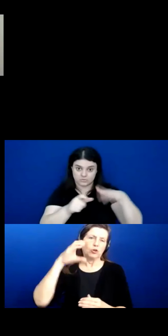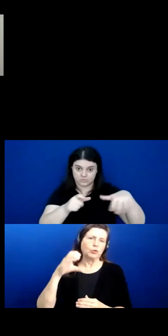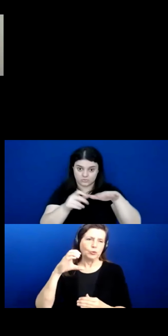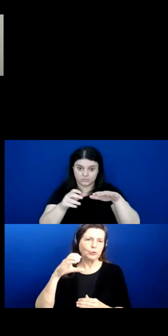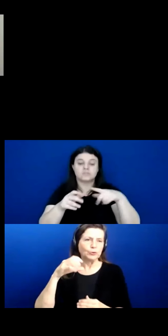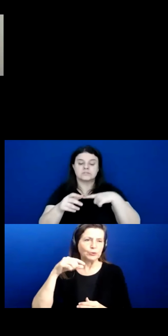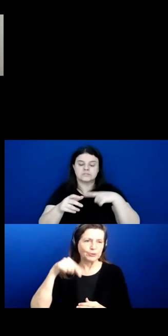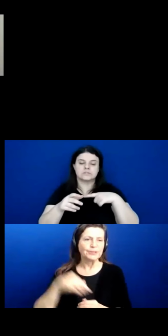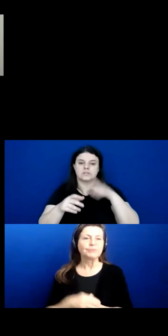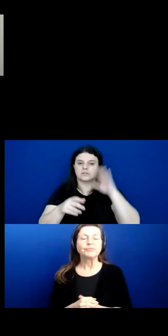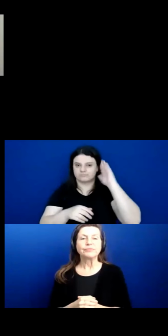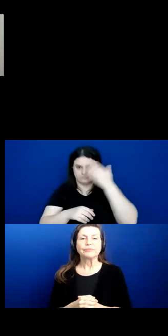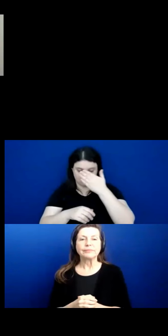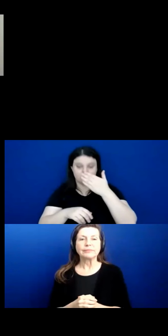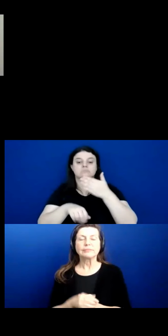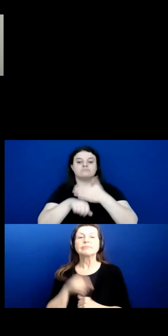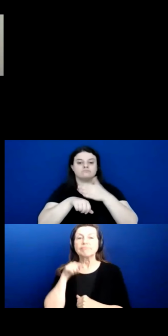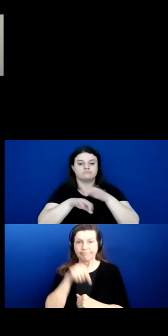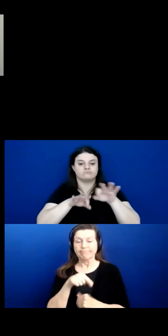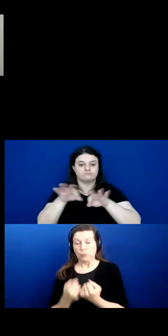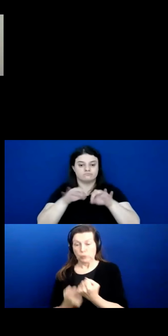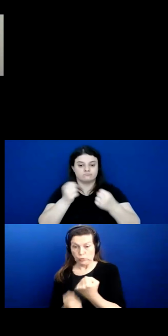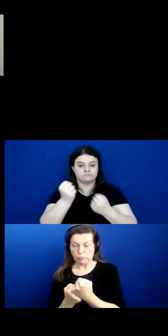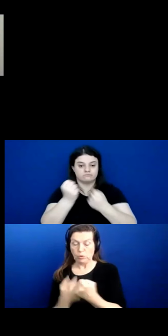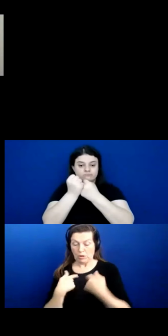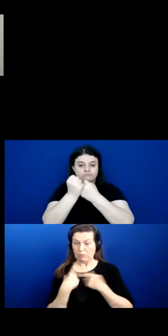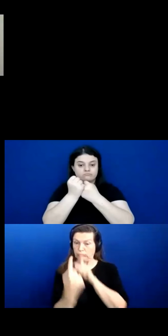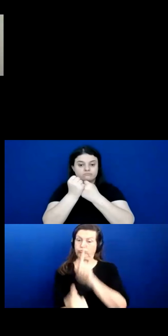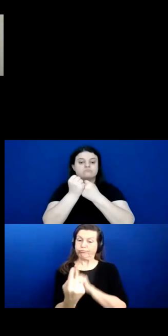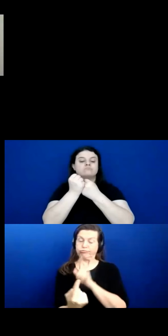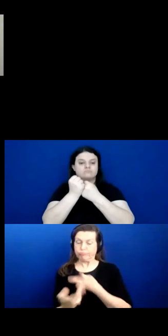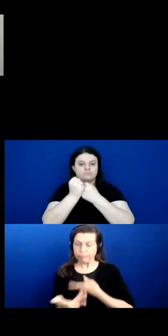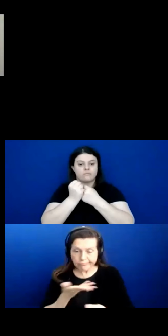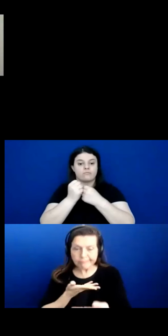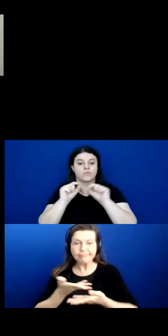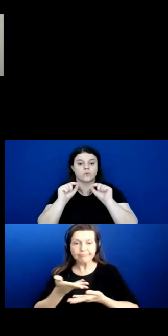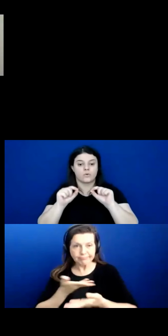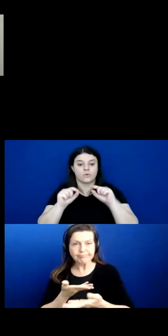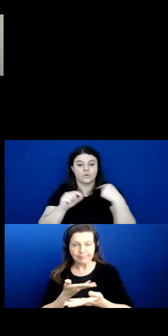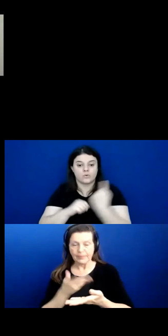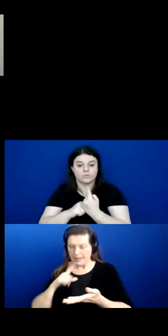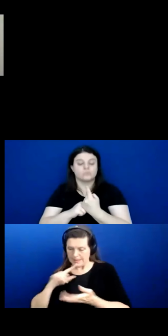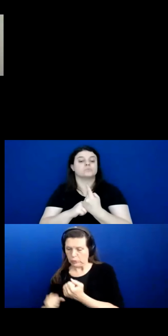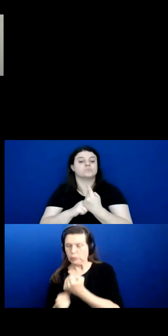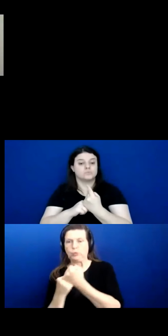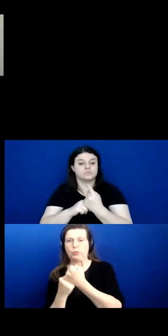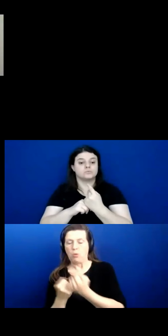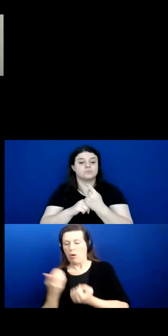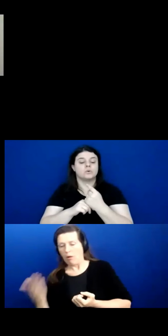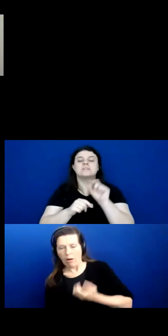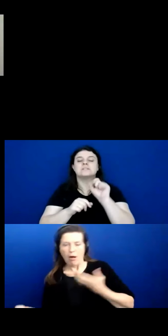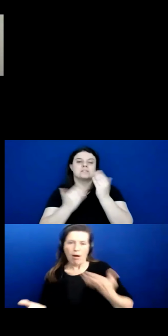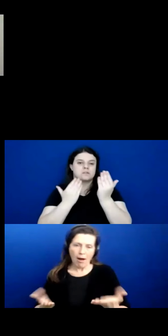blindness are trained in supporting the interpersonal communication of these individuals. And we compared